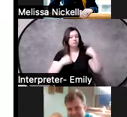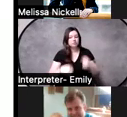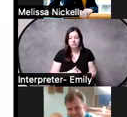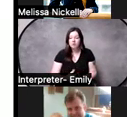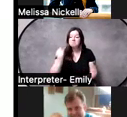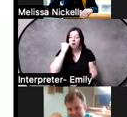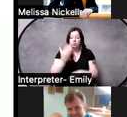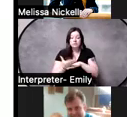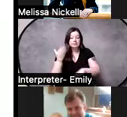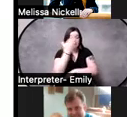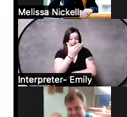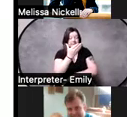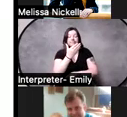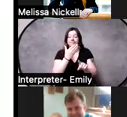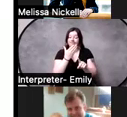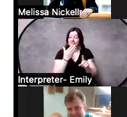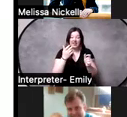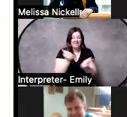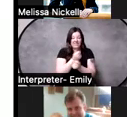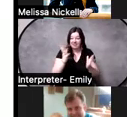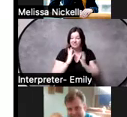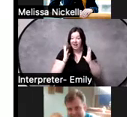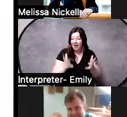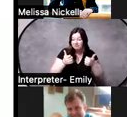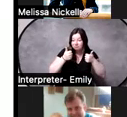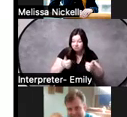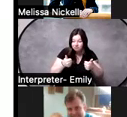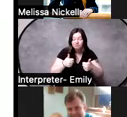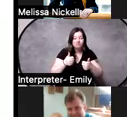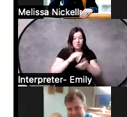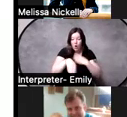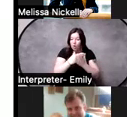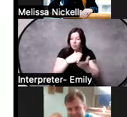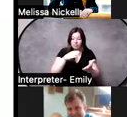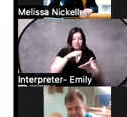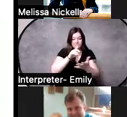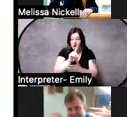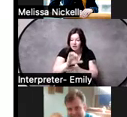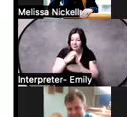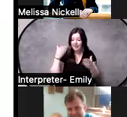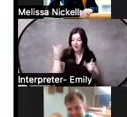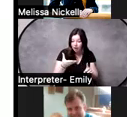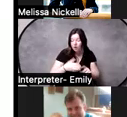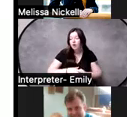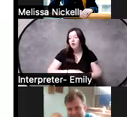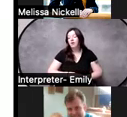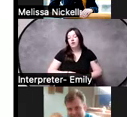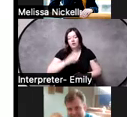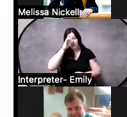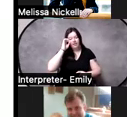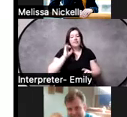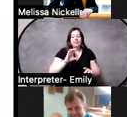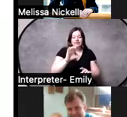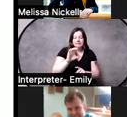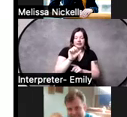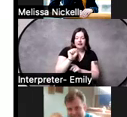and the grant gets through that process, the CSR is then going to assign your application to a particular institute or